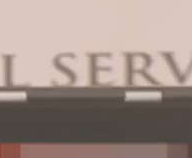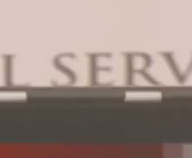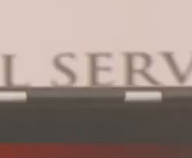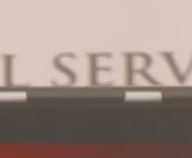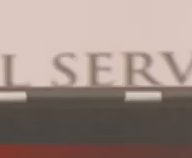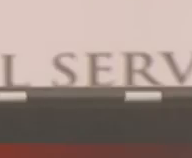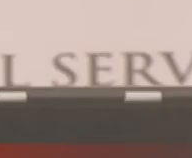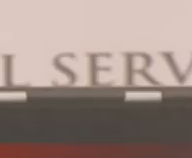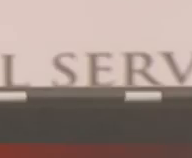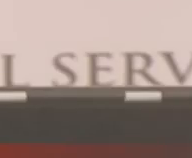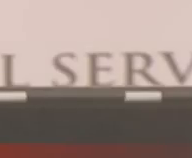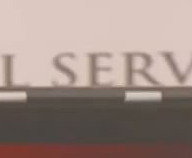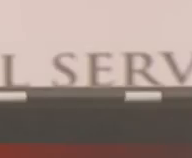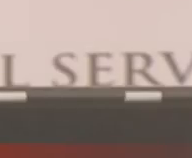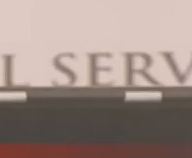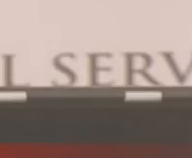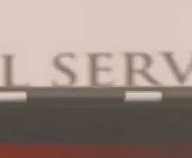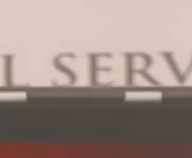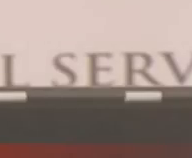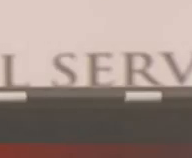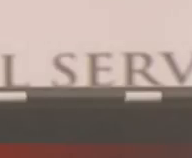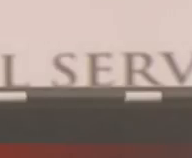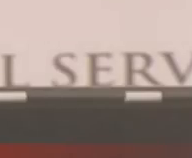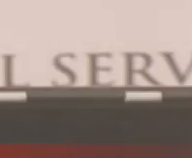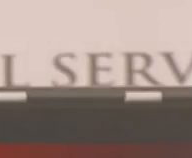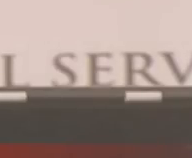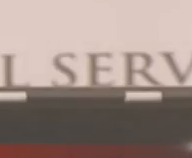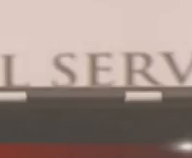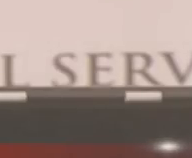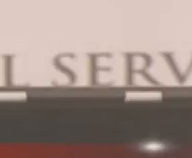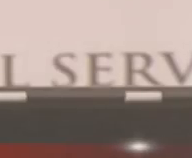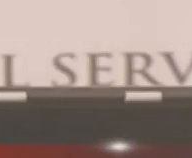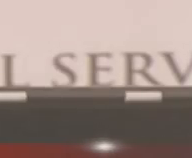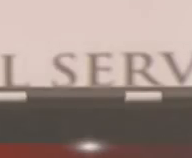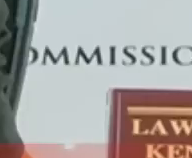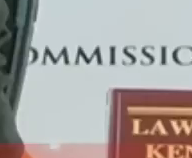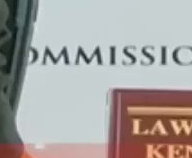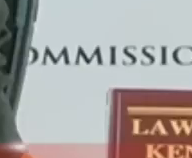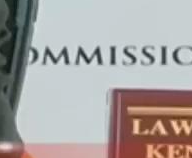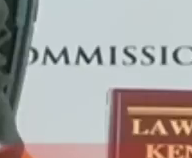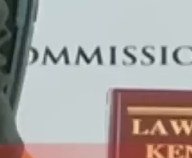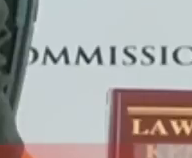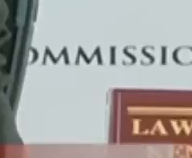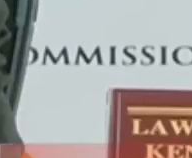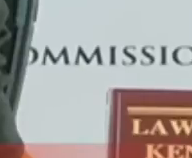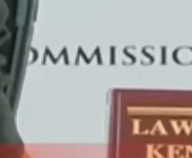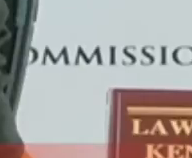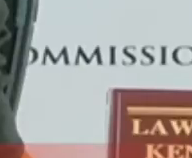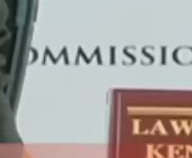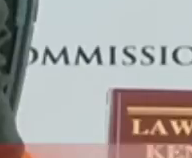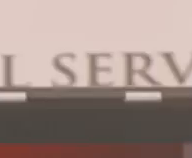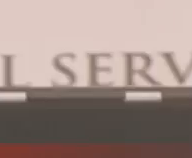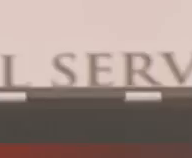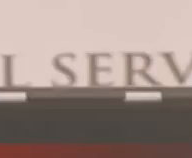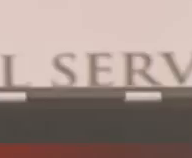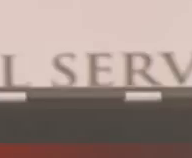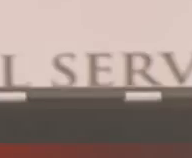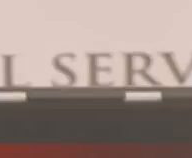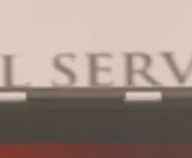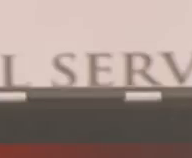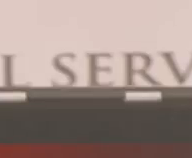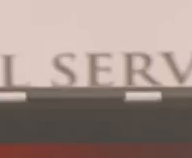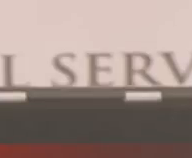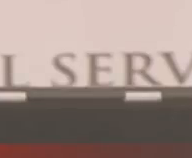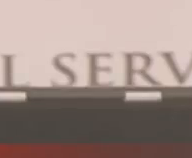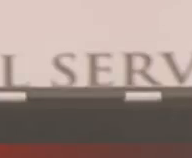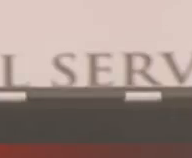teaching at Kenyatta University in the 80s and 90s, particularly in sports education. And then in the